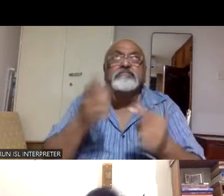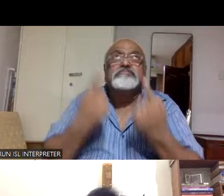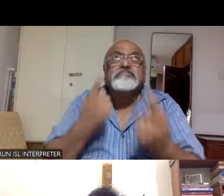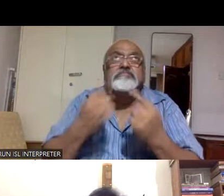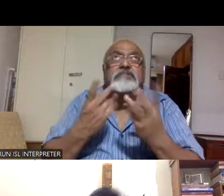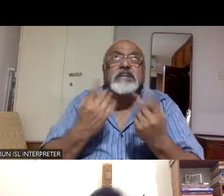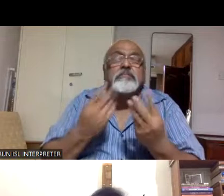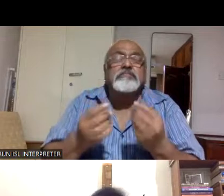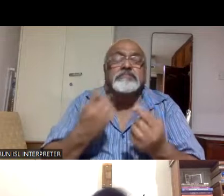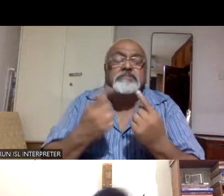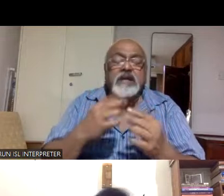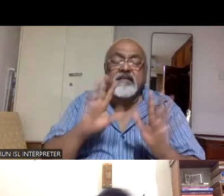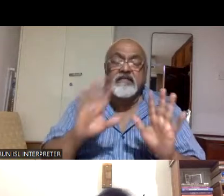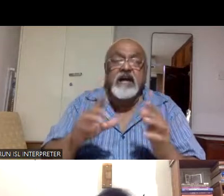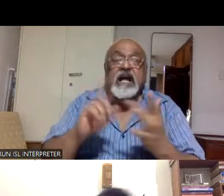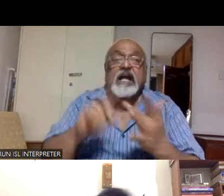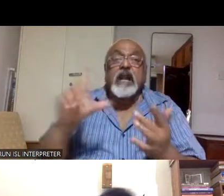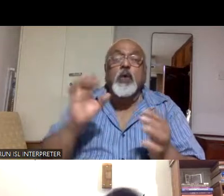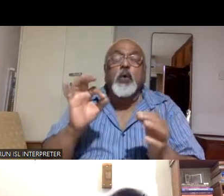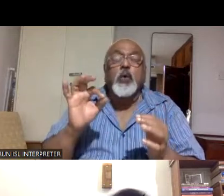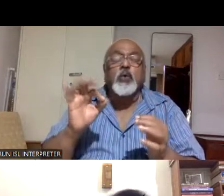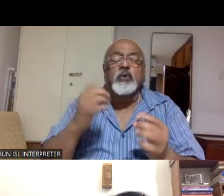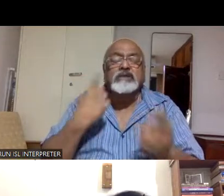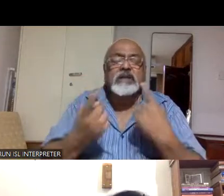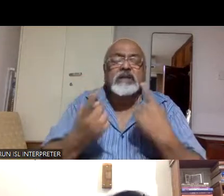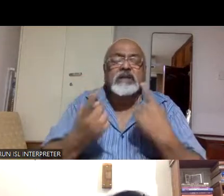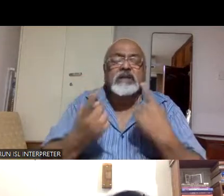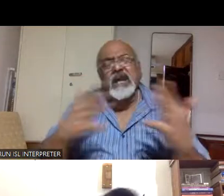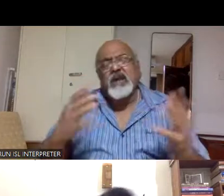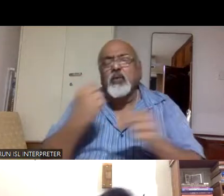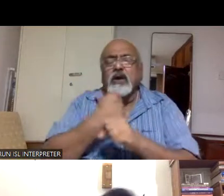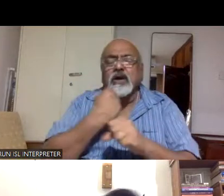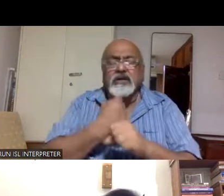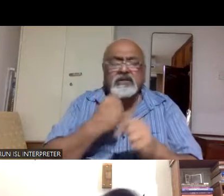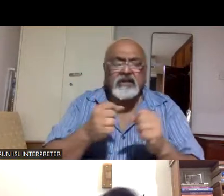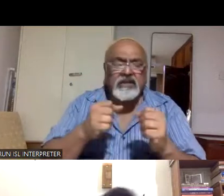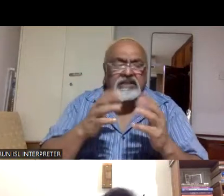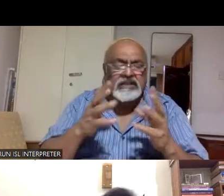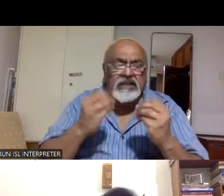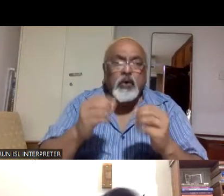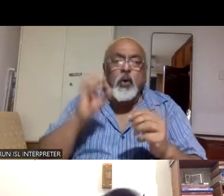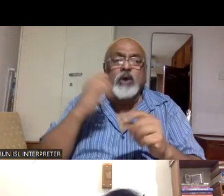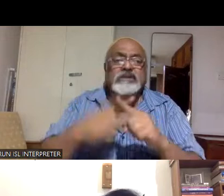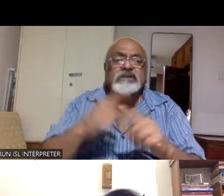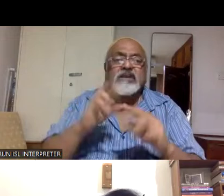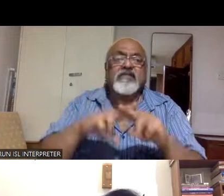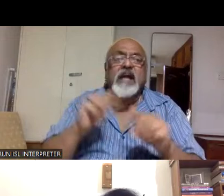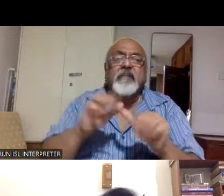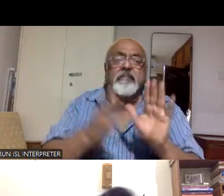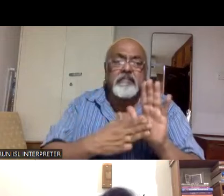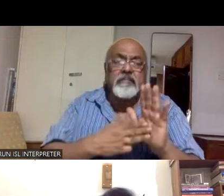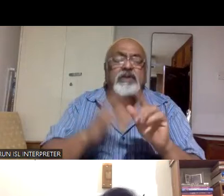the International Labour Organization, ILO has done a lot of work on that. Oxfam has done a lot of work on